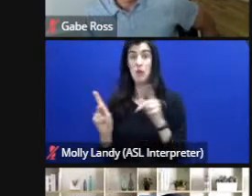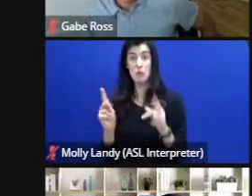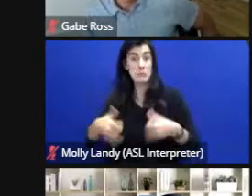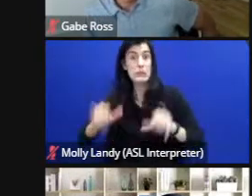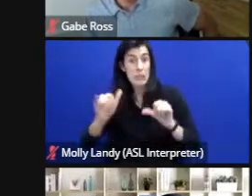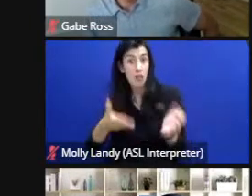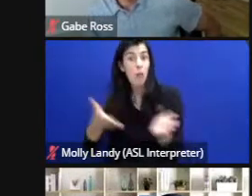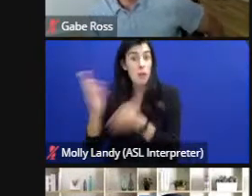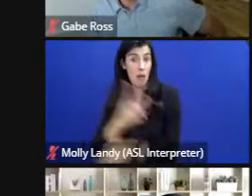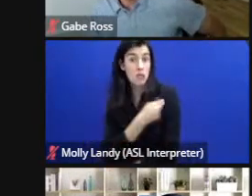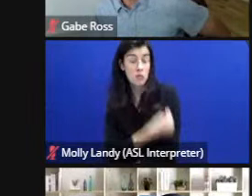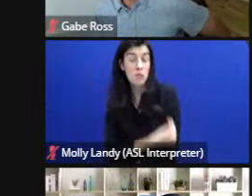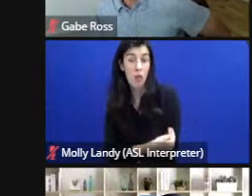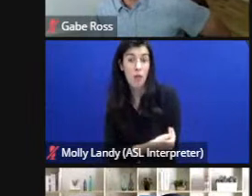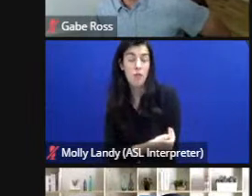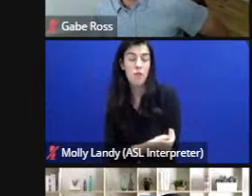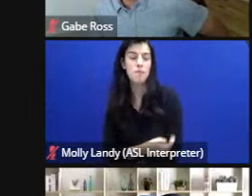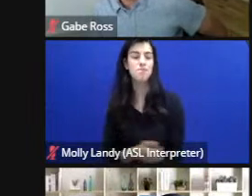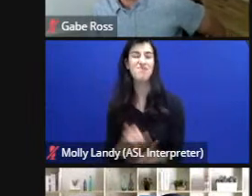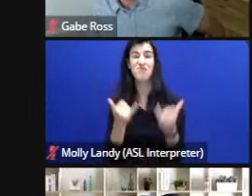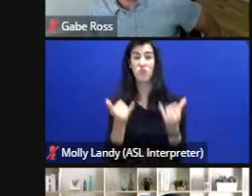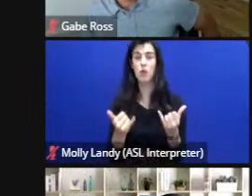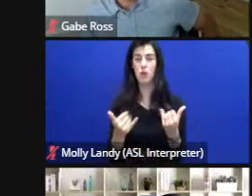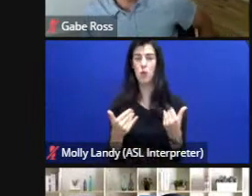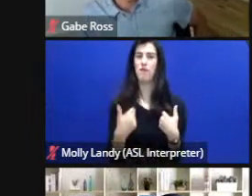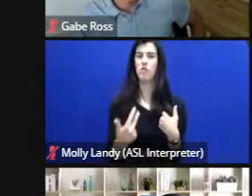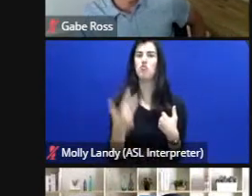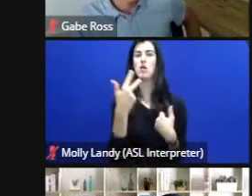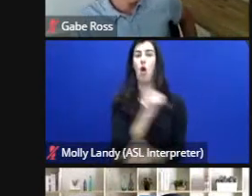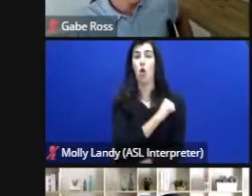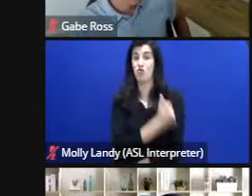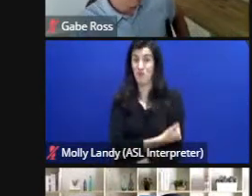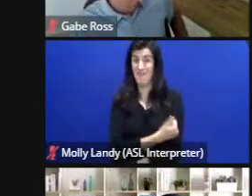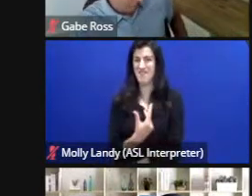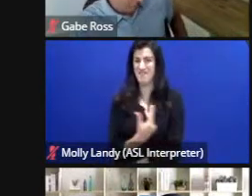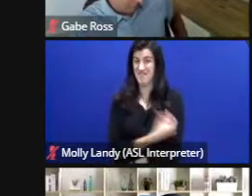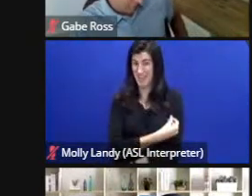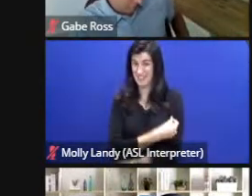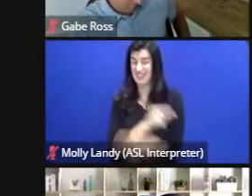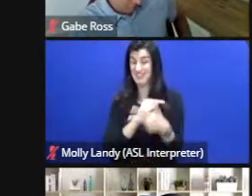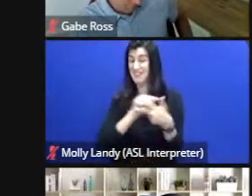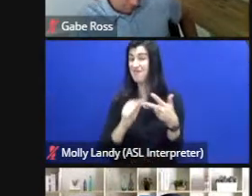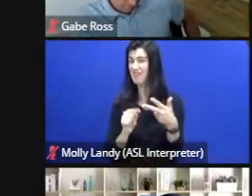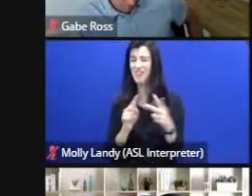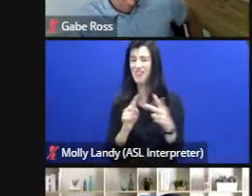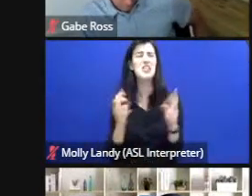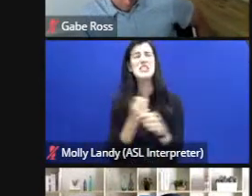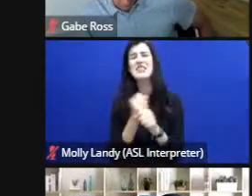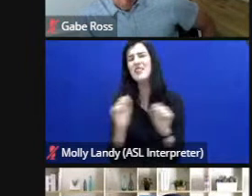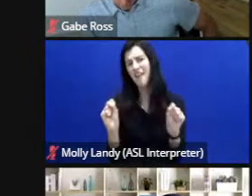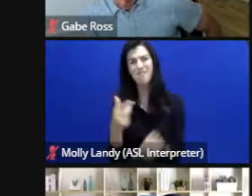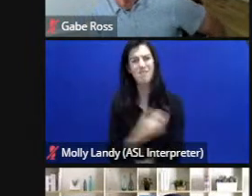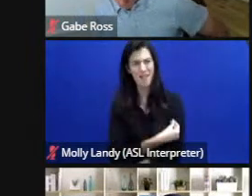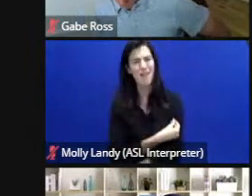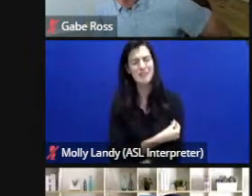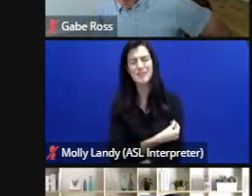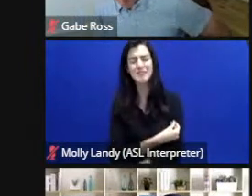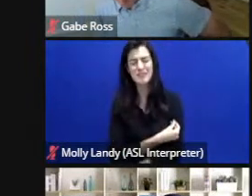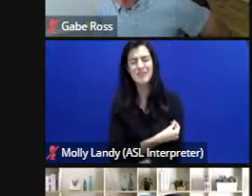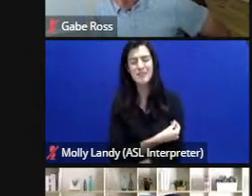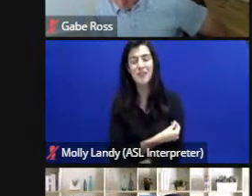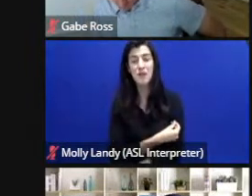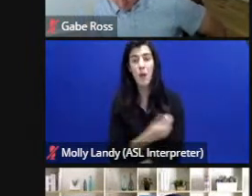The 3 authorized vaccines against COVID-19 are very safe. We know this because of the